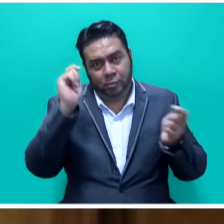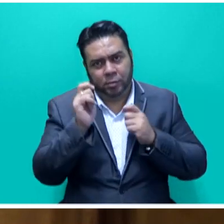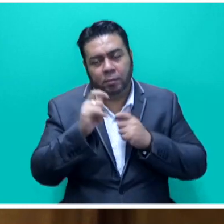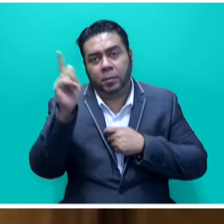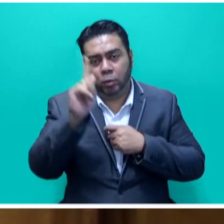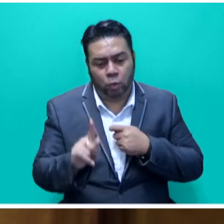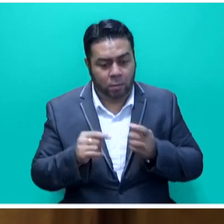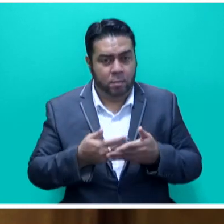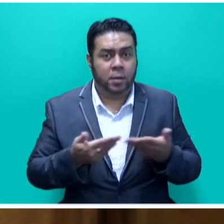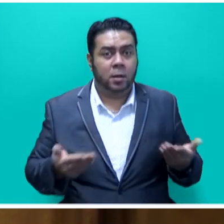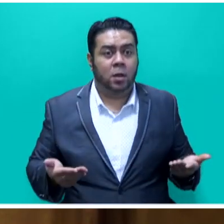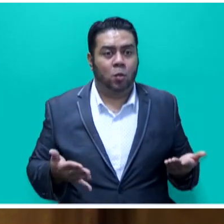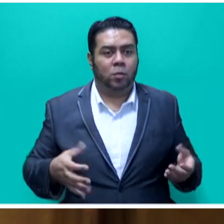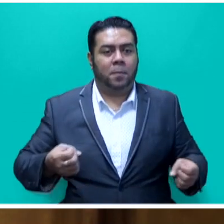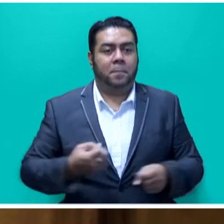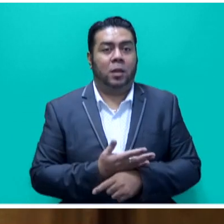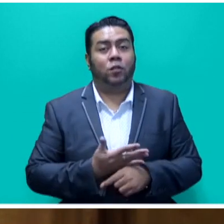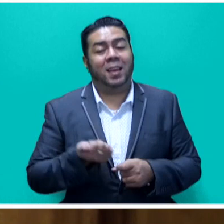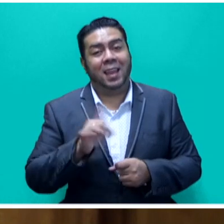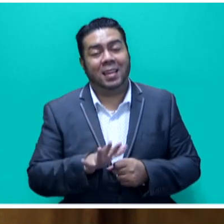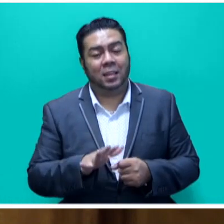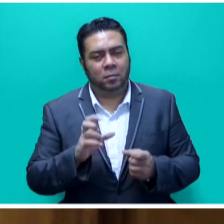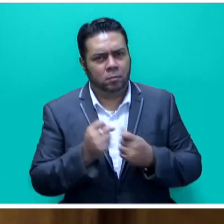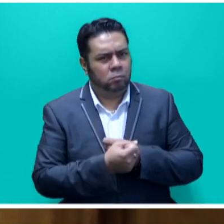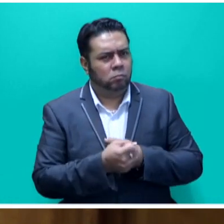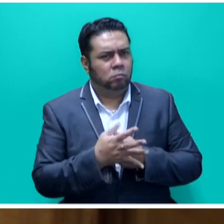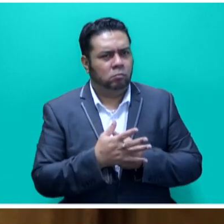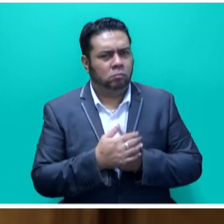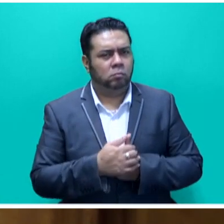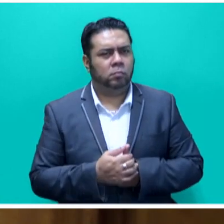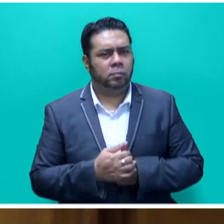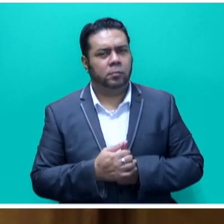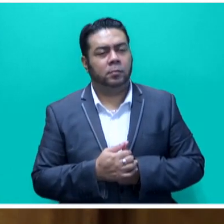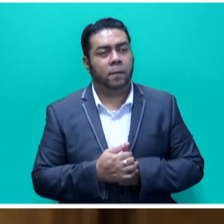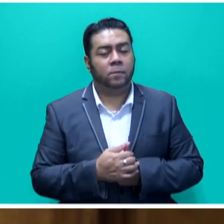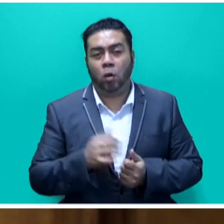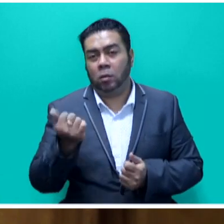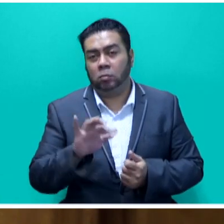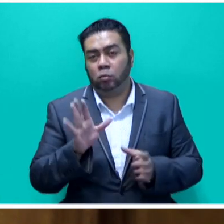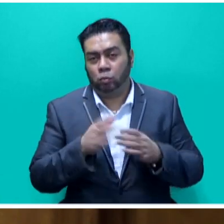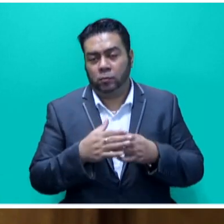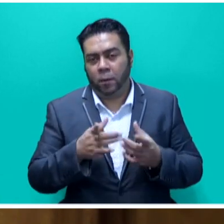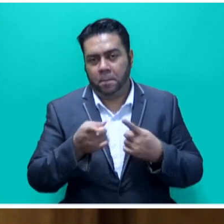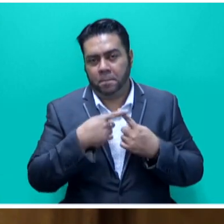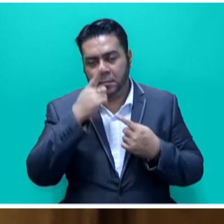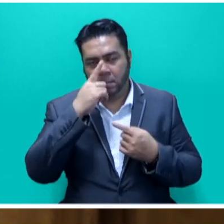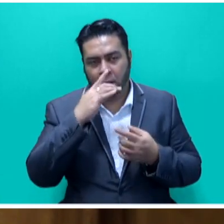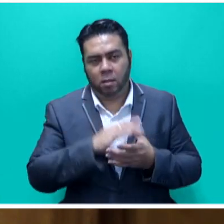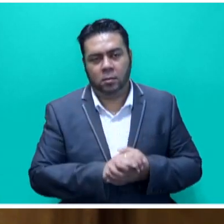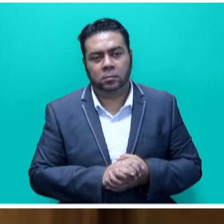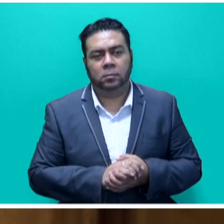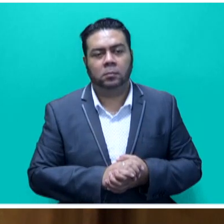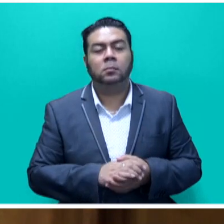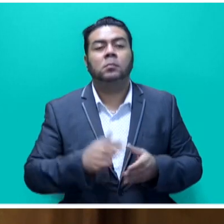maybe now, the impact of any crisis wouldn't be particularly devastating for certain groups of our people.